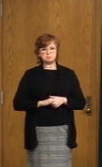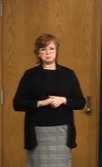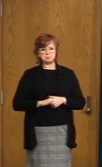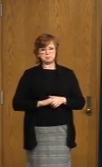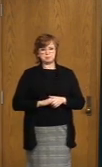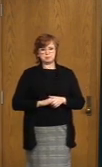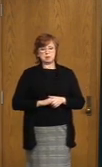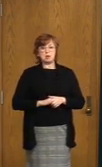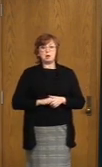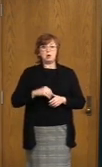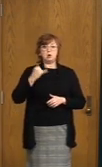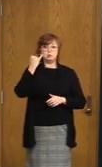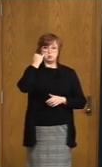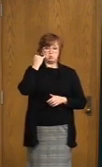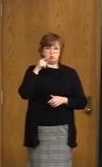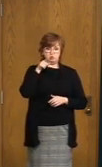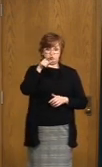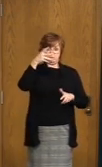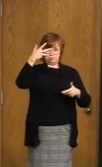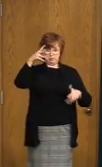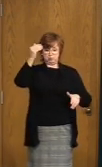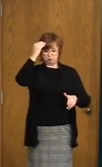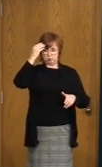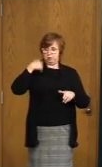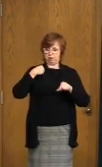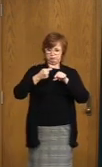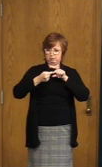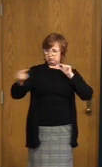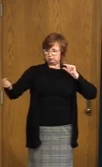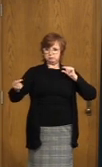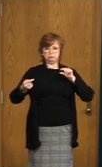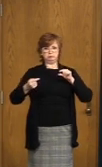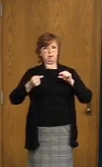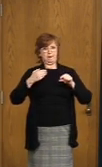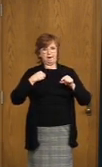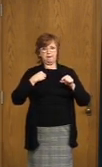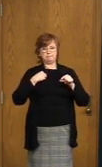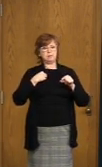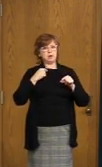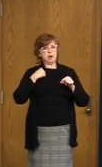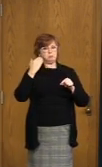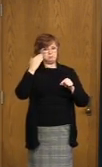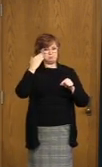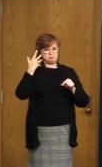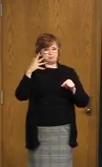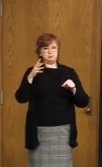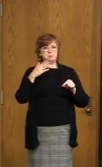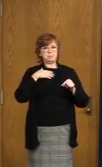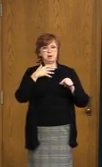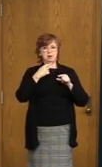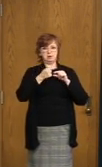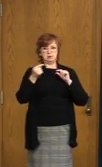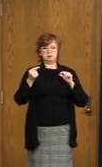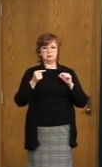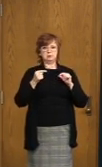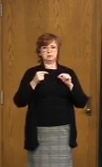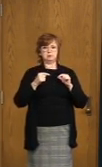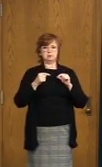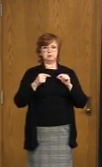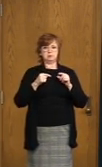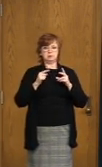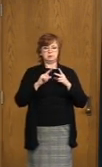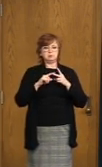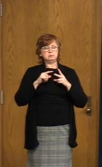have a known anaphylactic allergy to any content of the vaccine, or if you have an anaphylactic reaction to the first